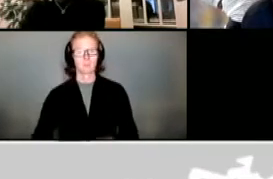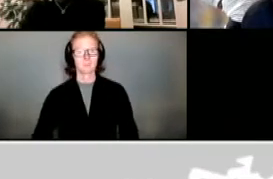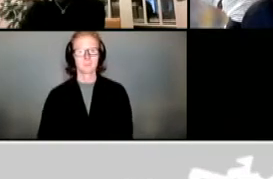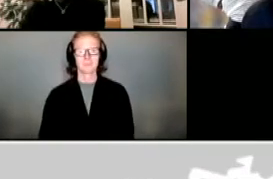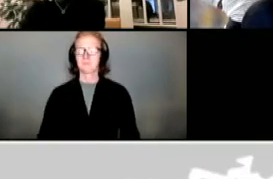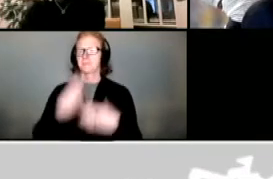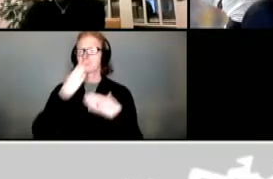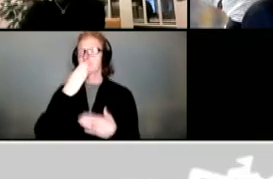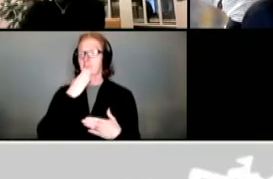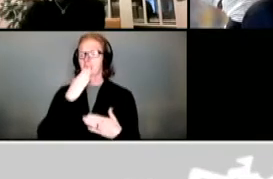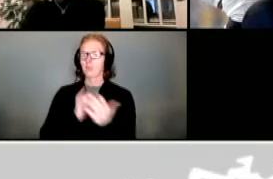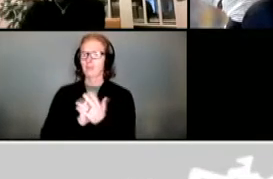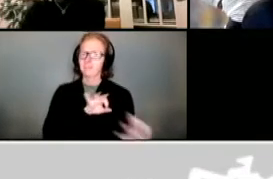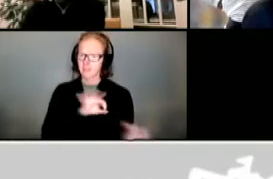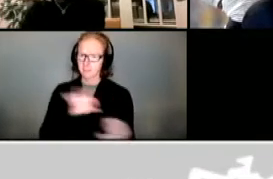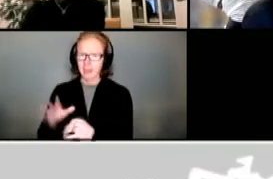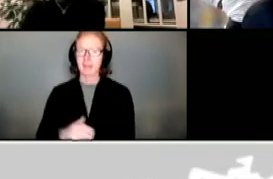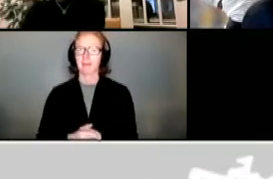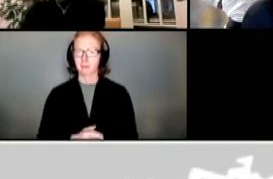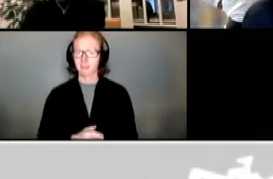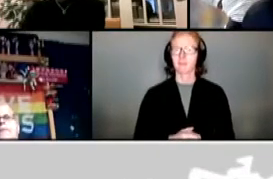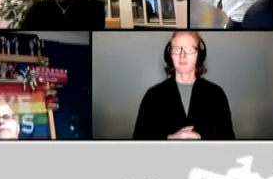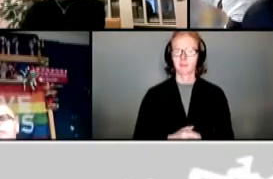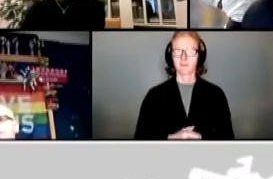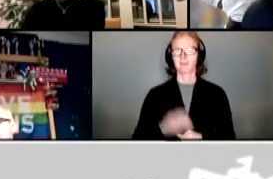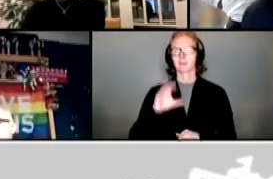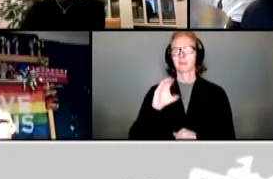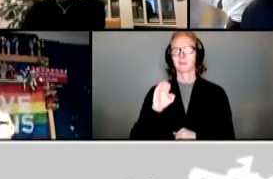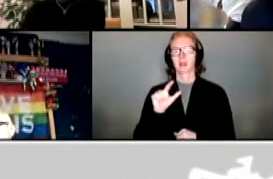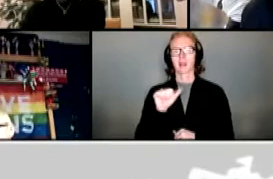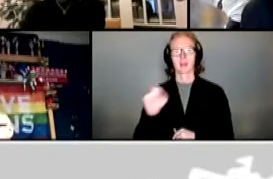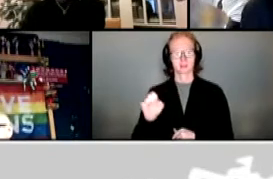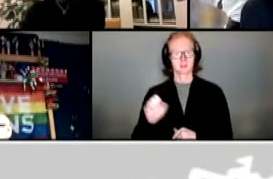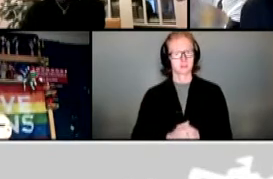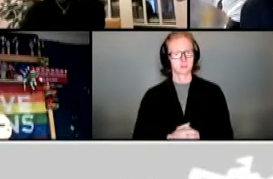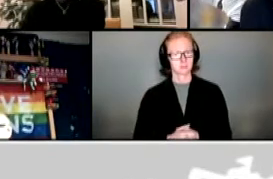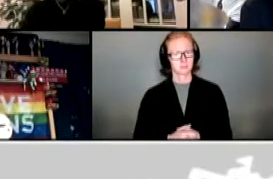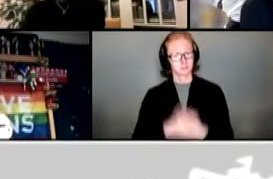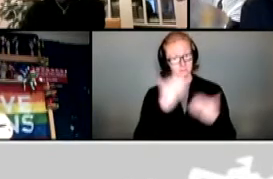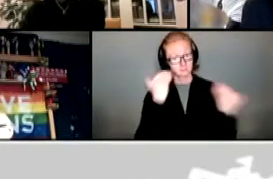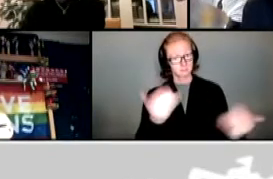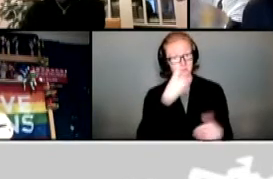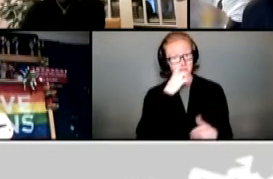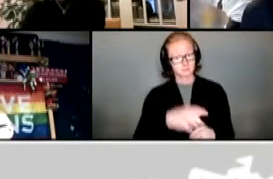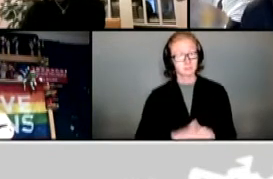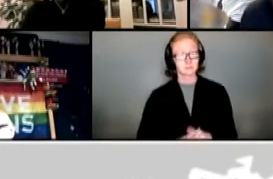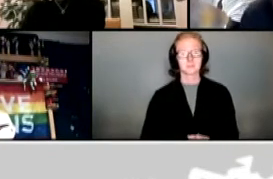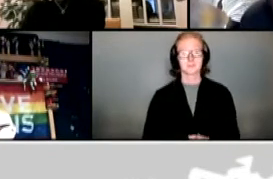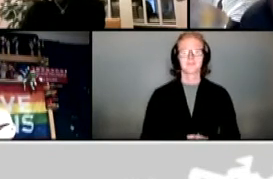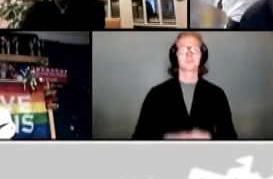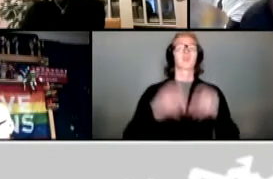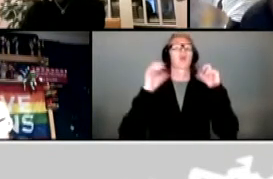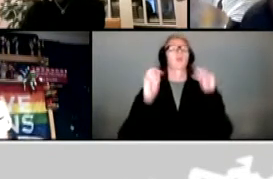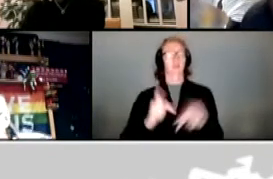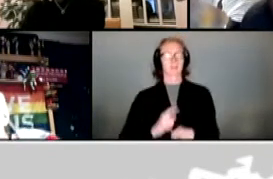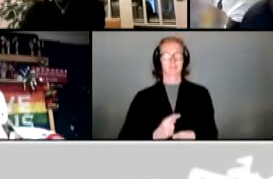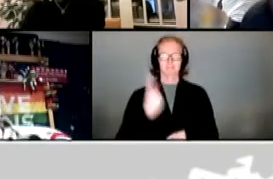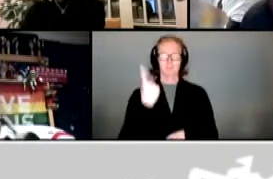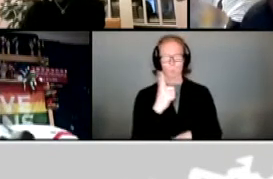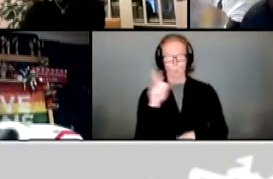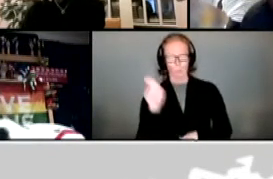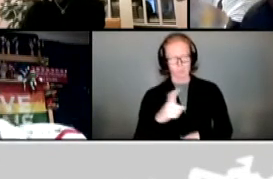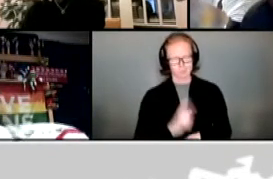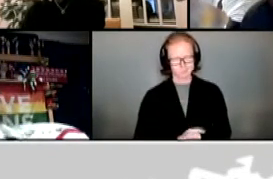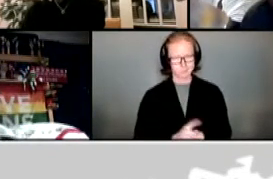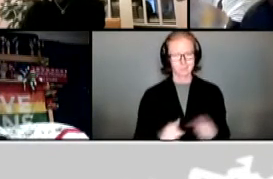Thanks for all of that feedback. Celeste. Okay, now one of my questions was